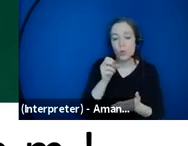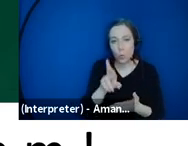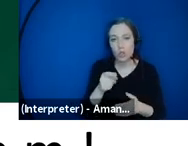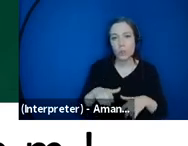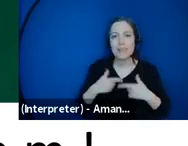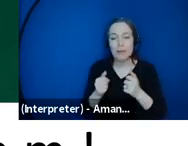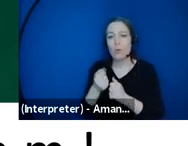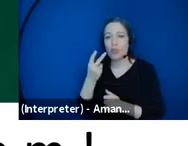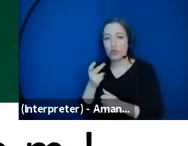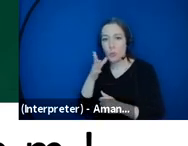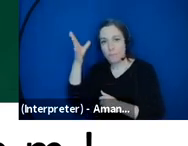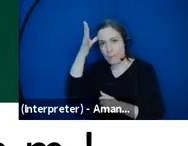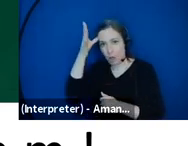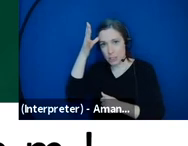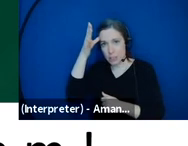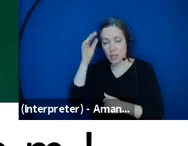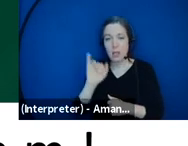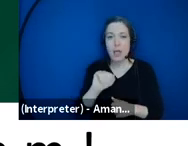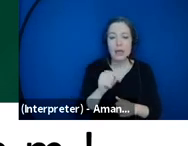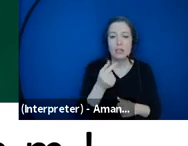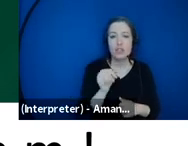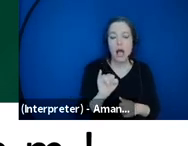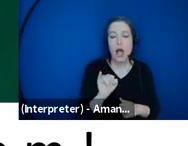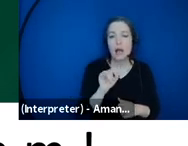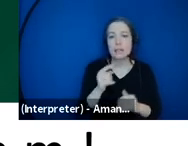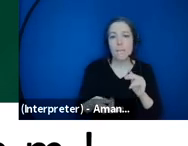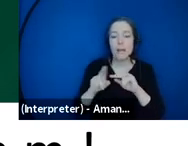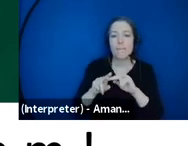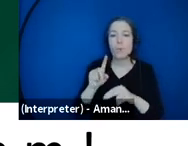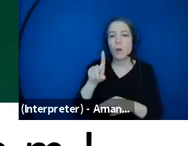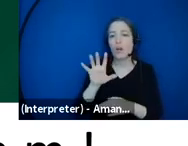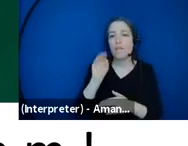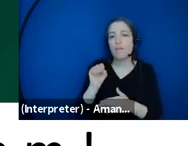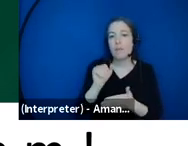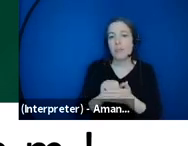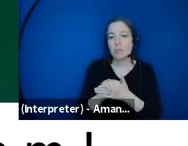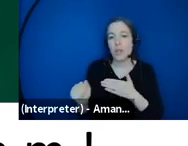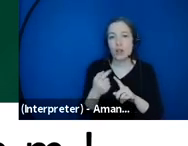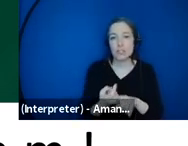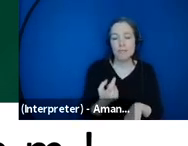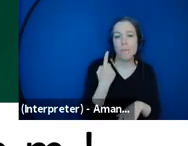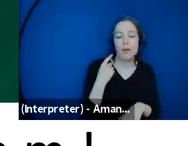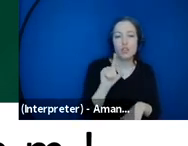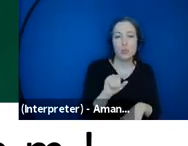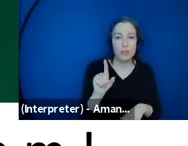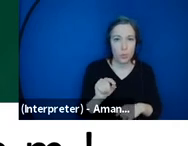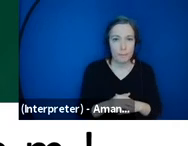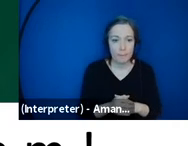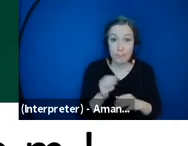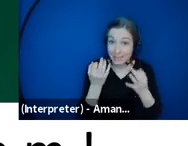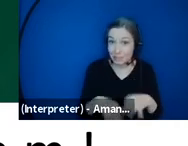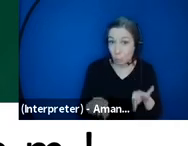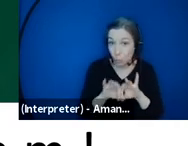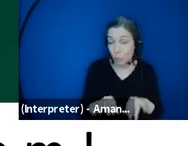household that AGI limit bumps up to $150,000 and that is from the 2020 tax year. So very important if you're